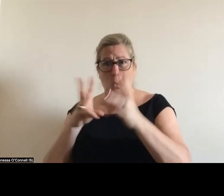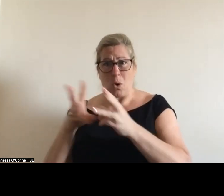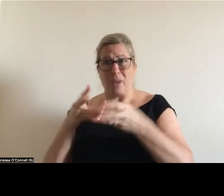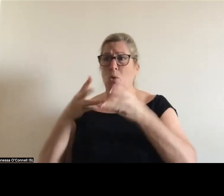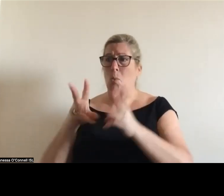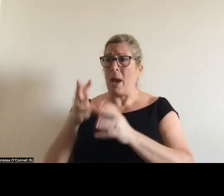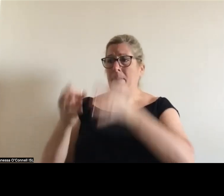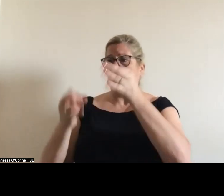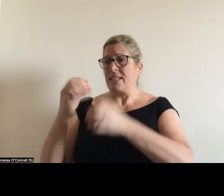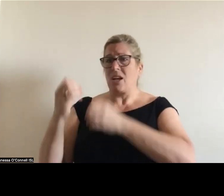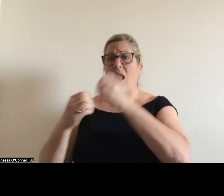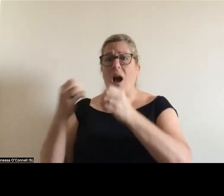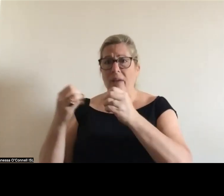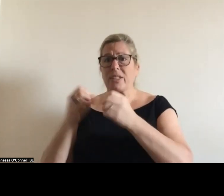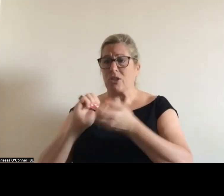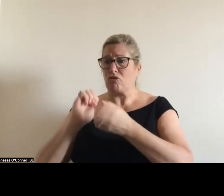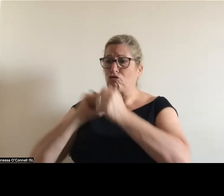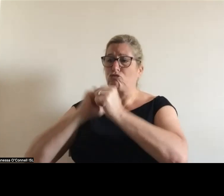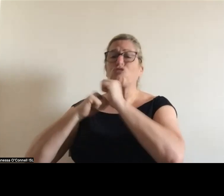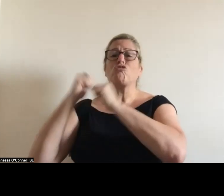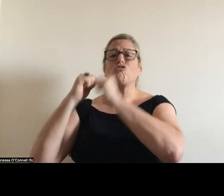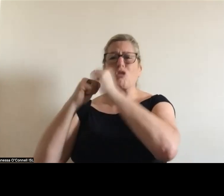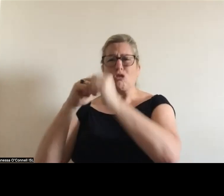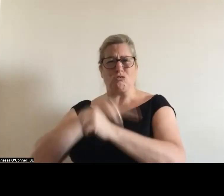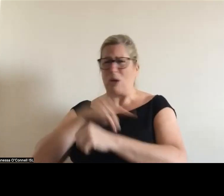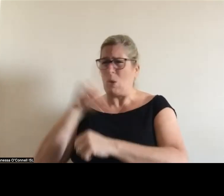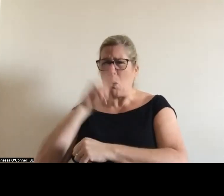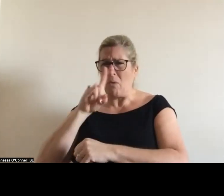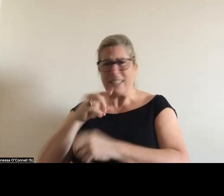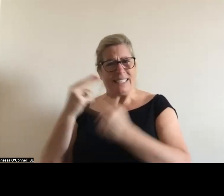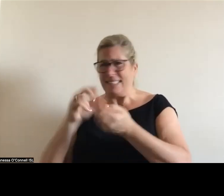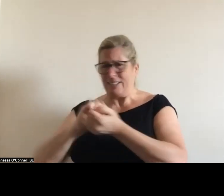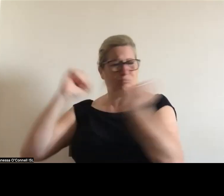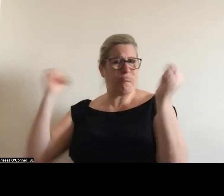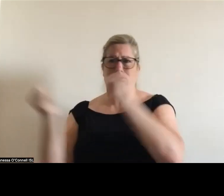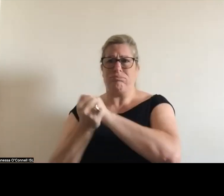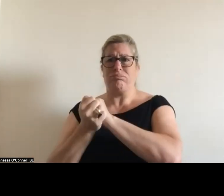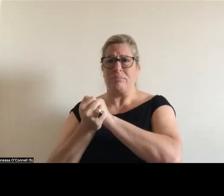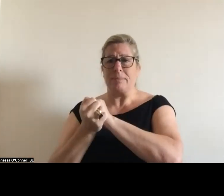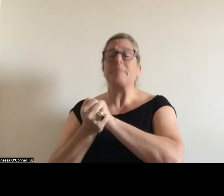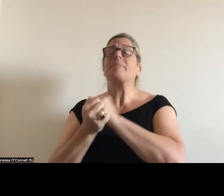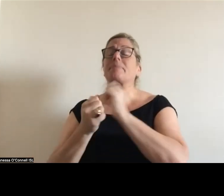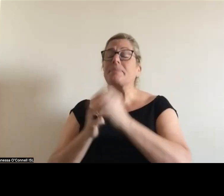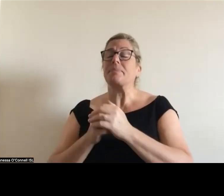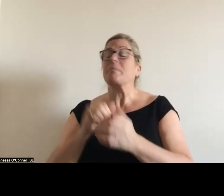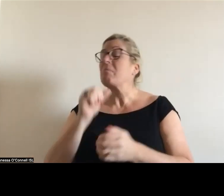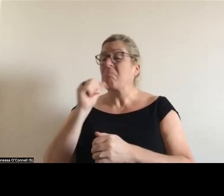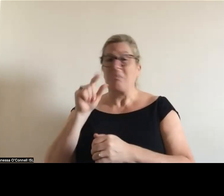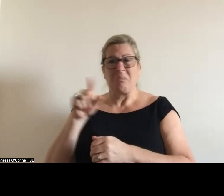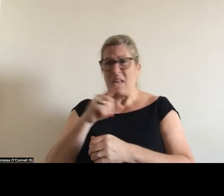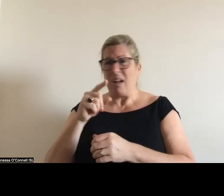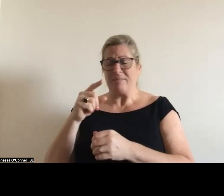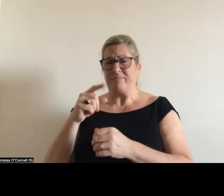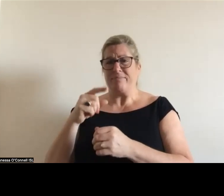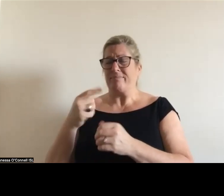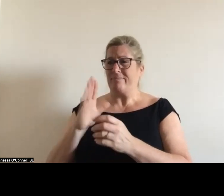traditionally structured is antiquated, and it really needs assessment. They're not designed to cater for people